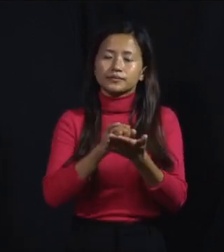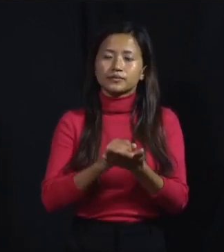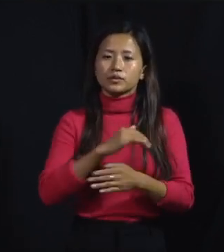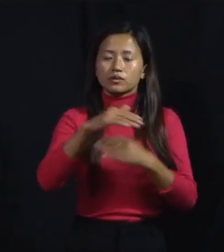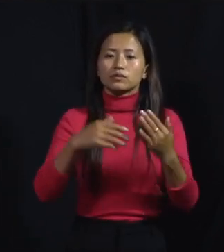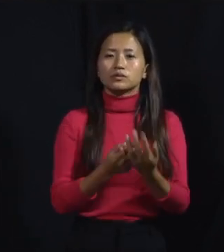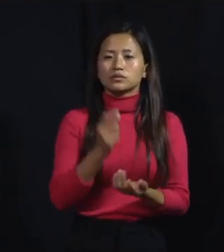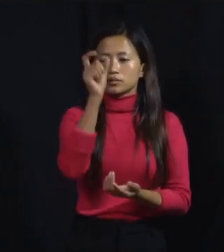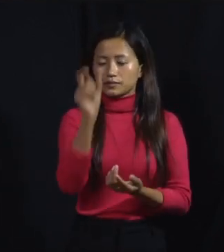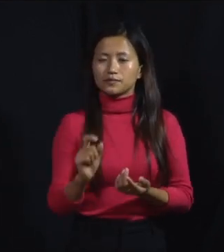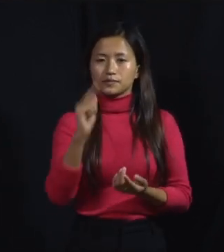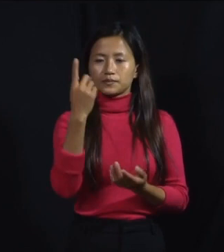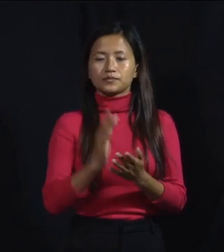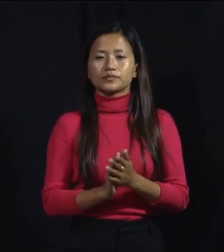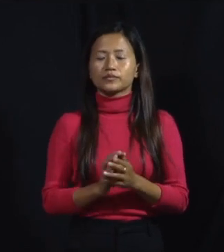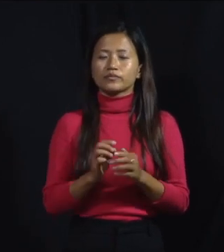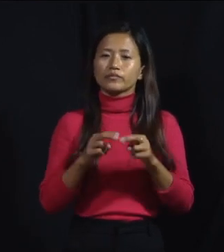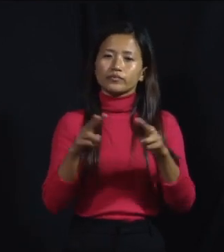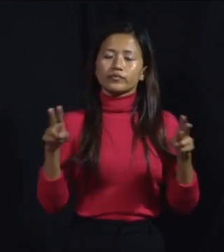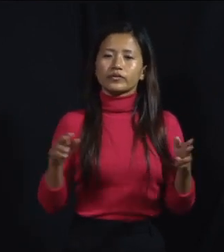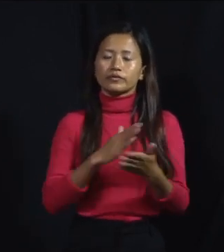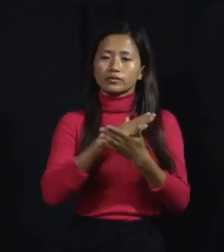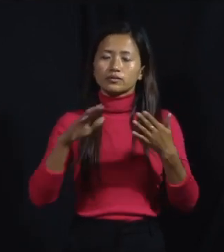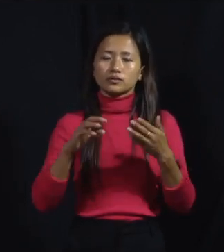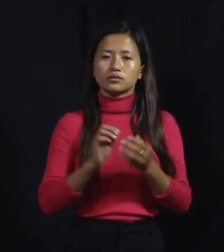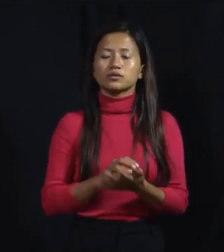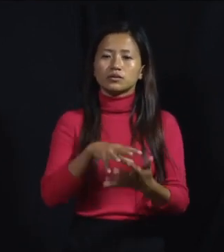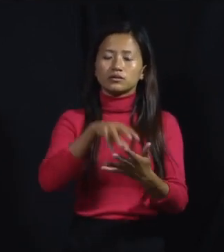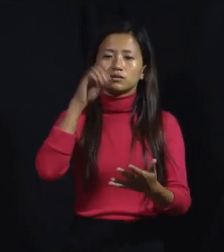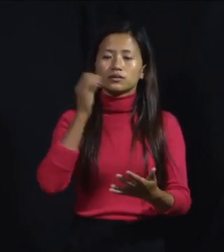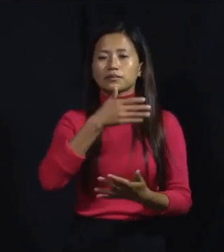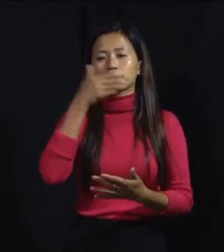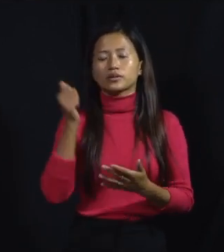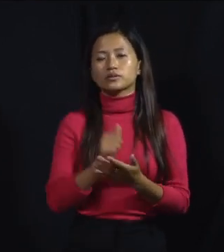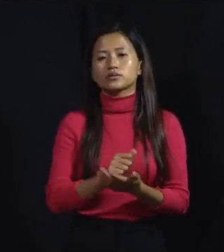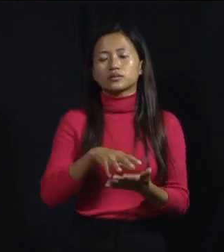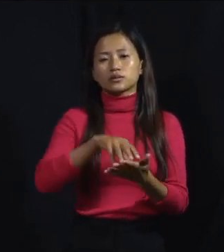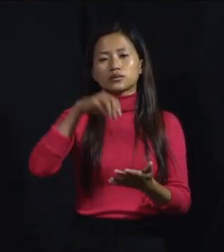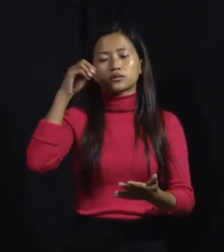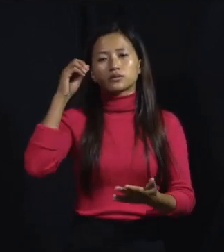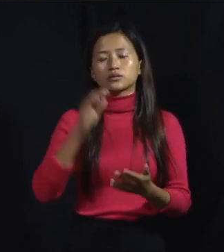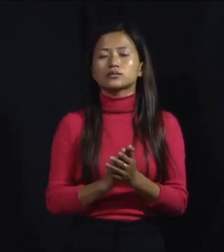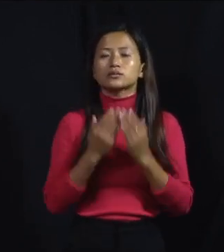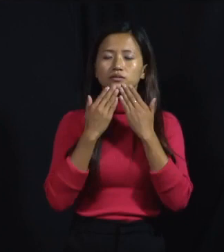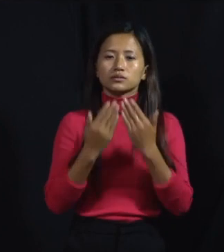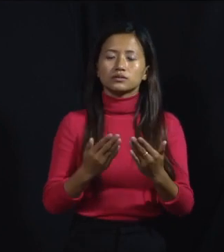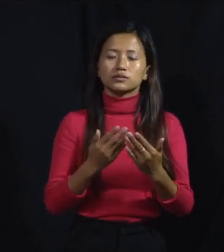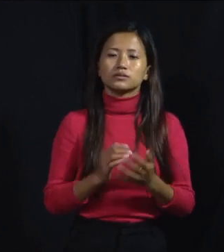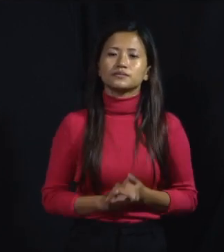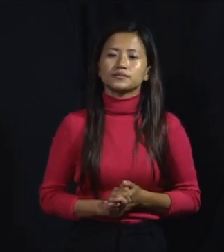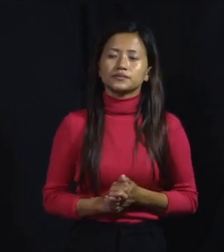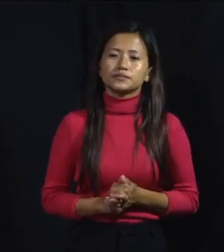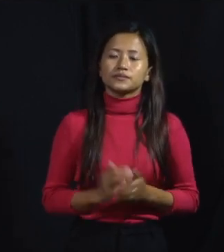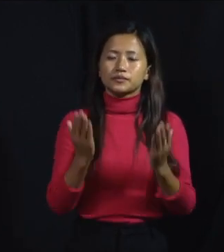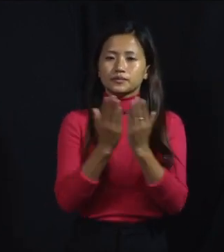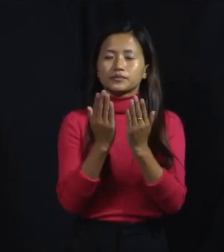all the individual differences are catered, and then you learn the best form of learning in the schools. That is why